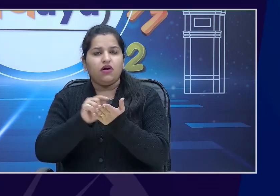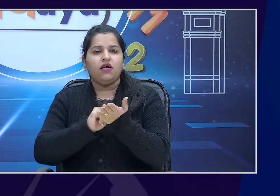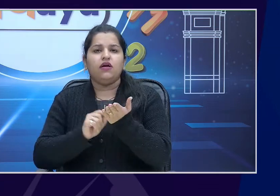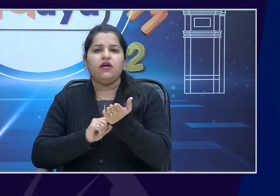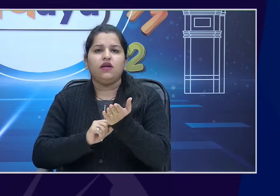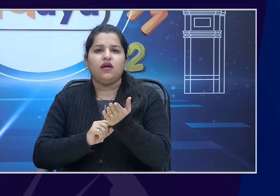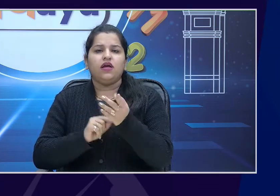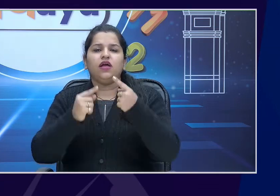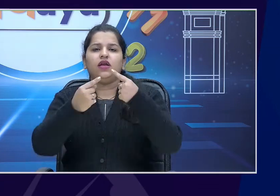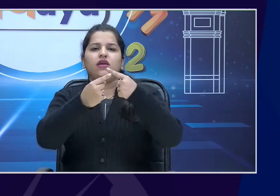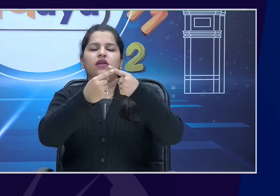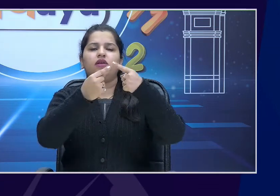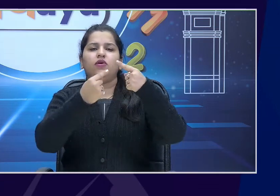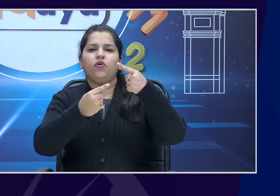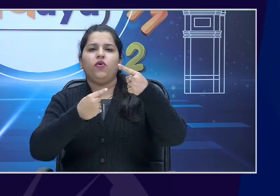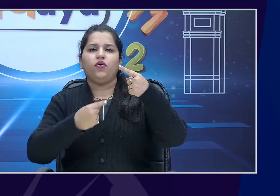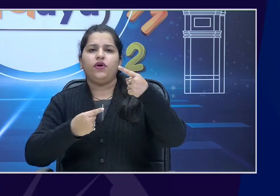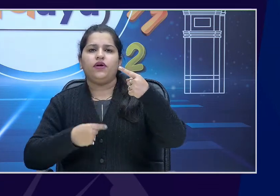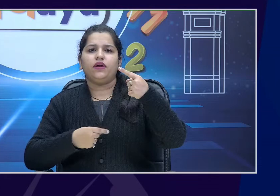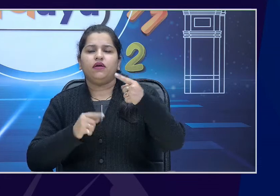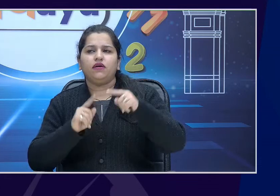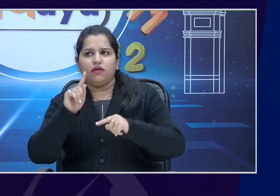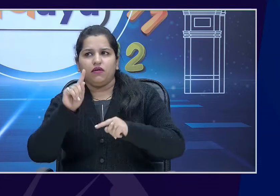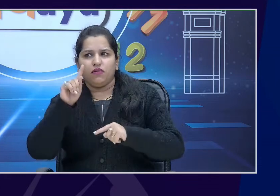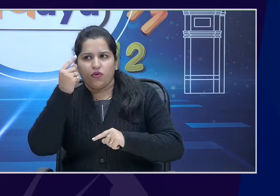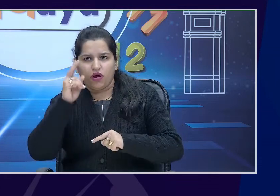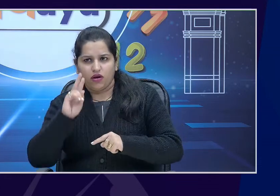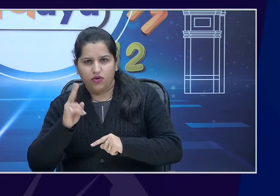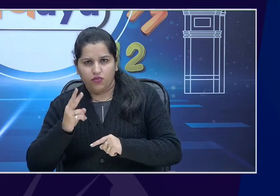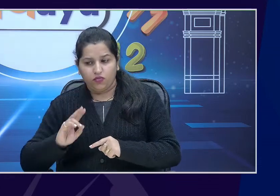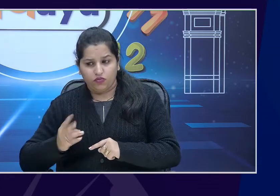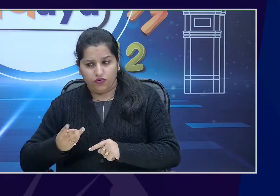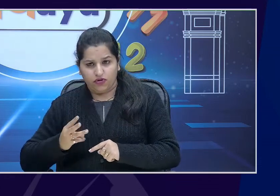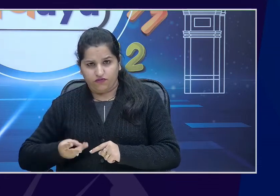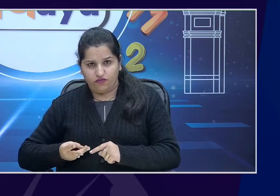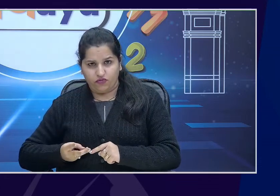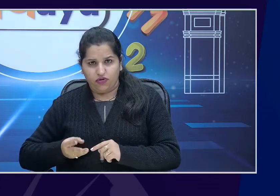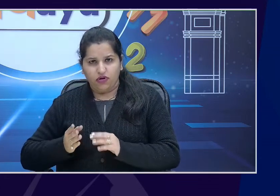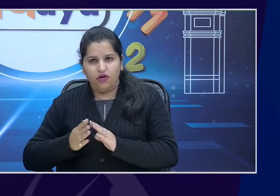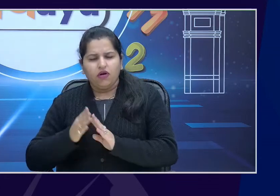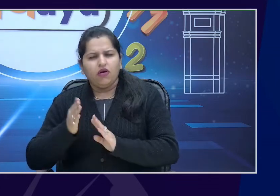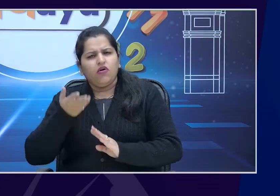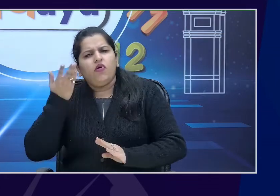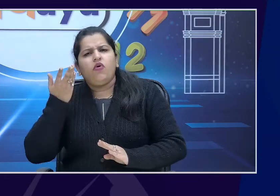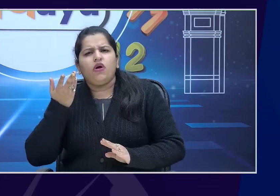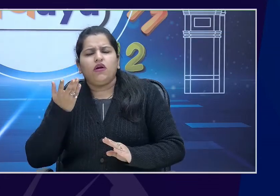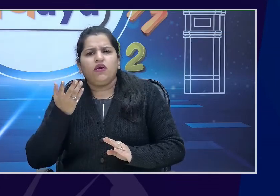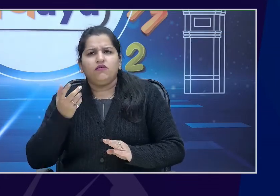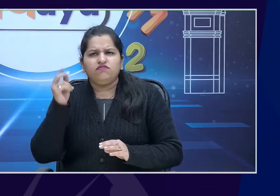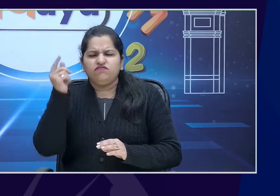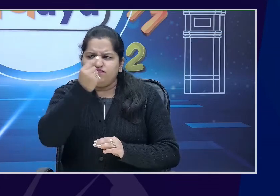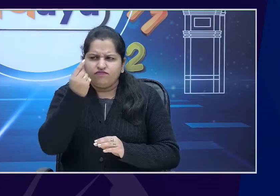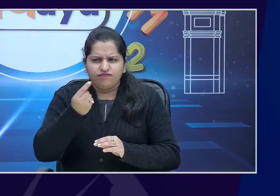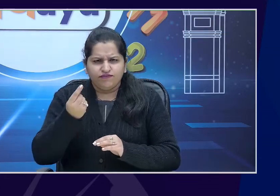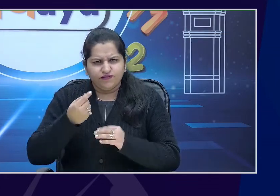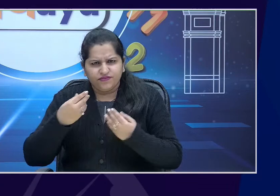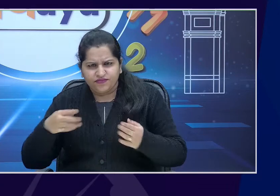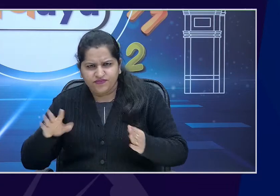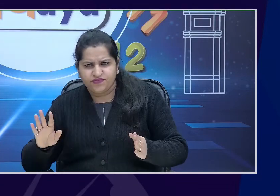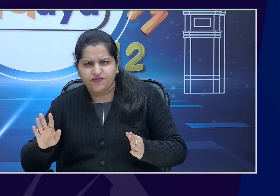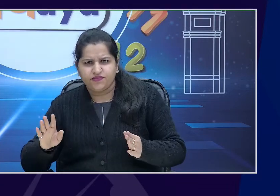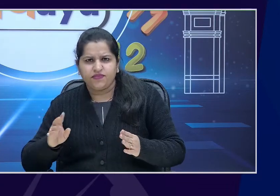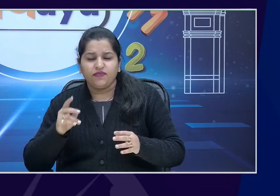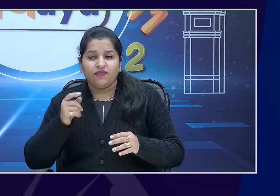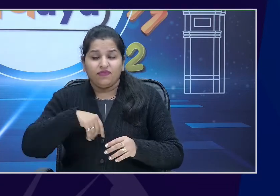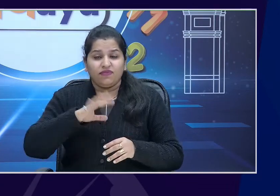it in an order way, or we can just scribble whatever comes in our mind. Okay, that is what is, I know. For children with special